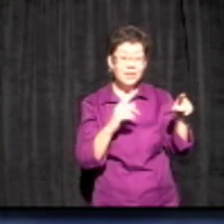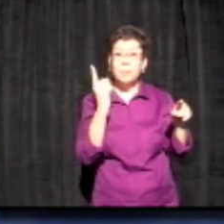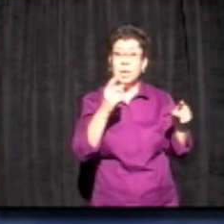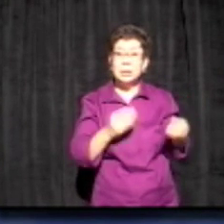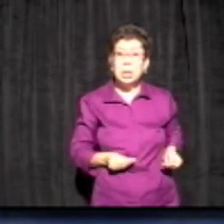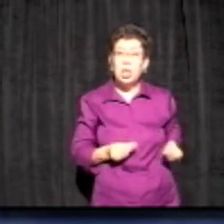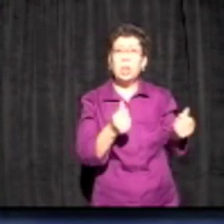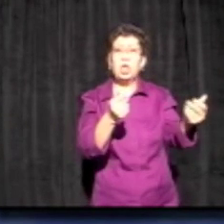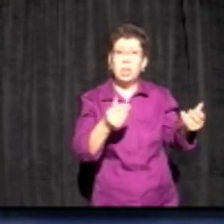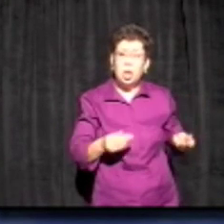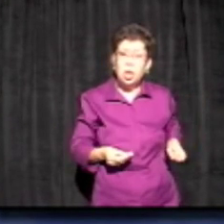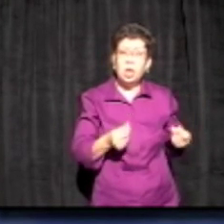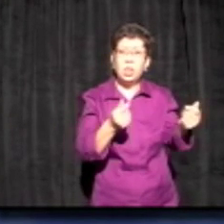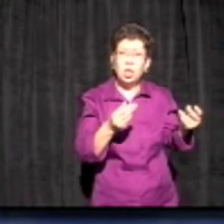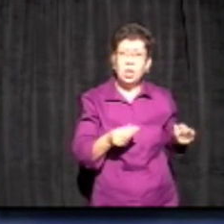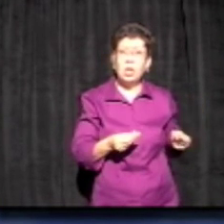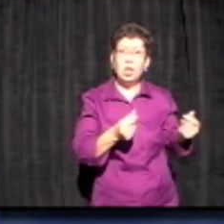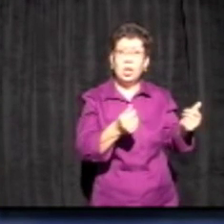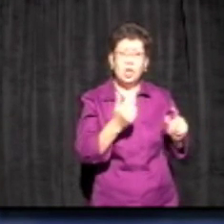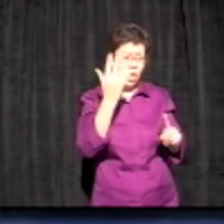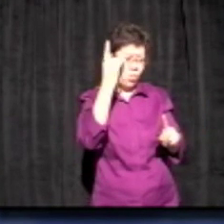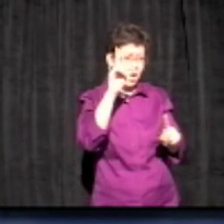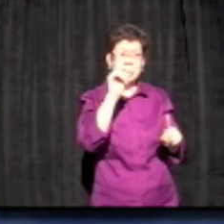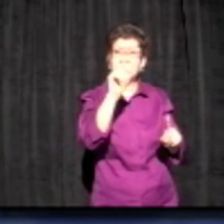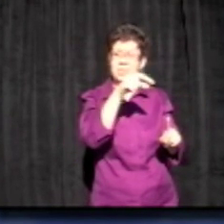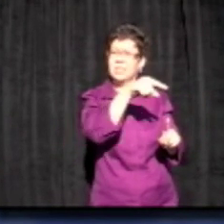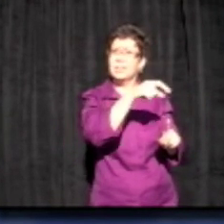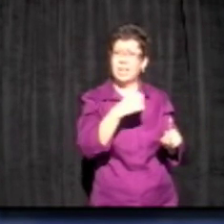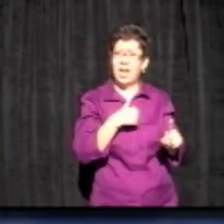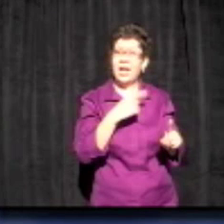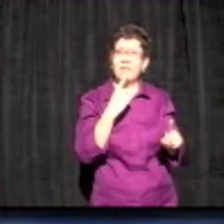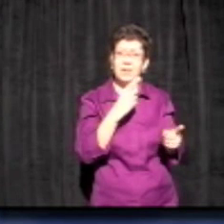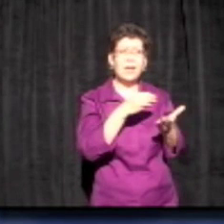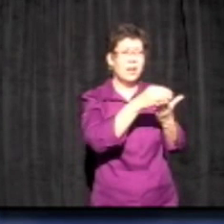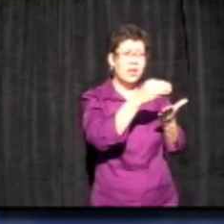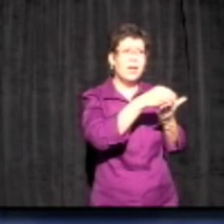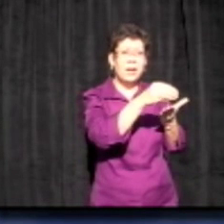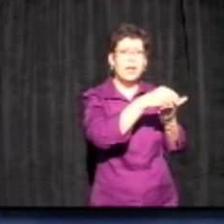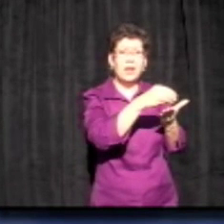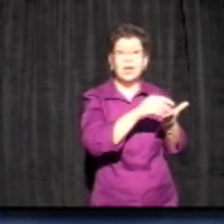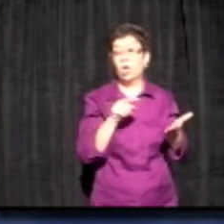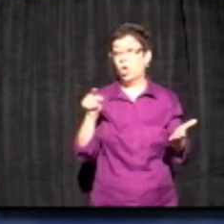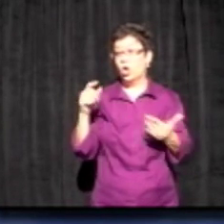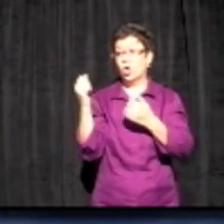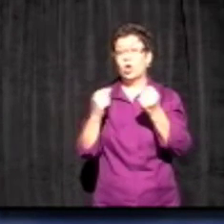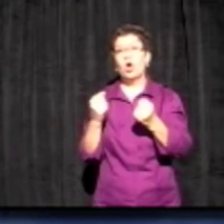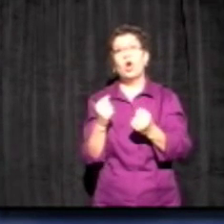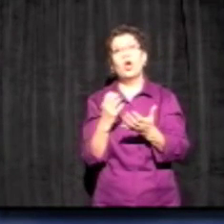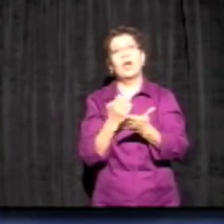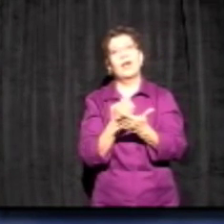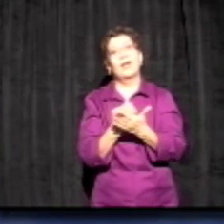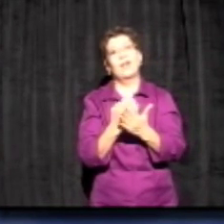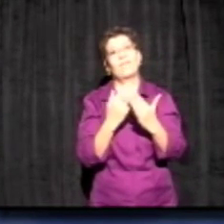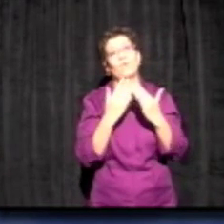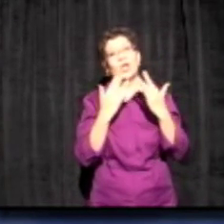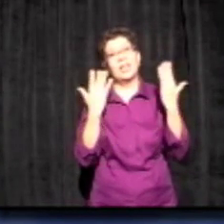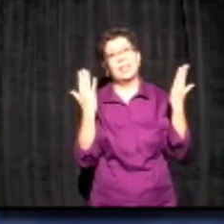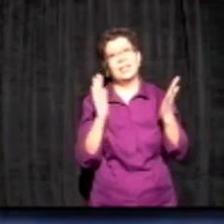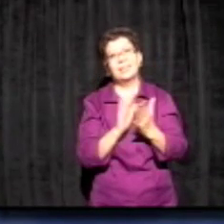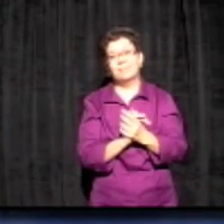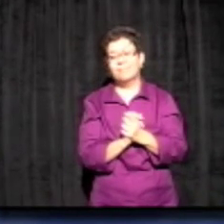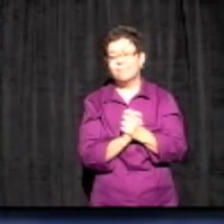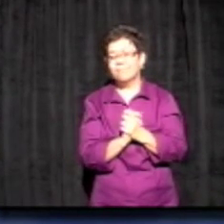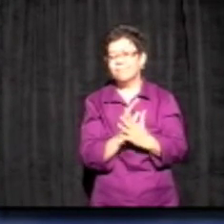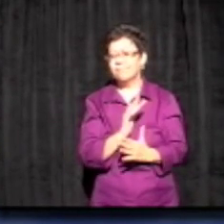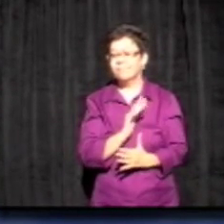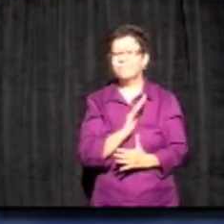expenses inherent with your disability. Environmentally friendly. What a great way to help the planet by